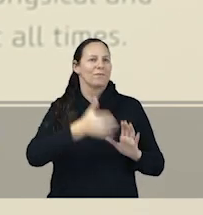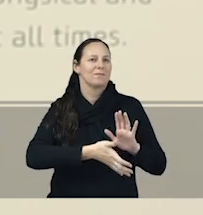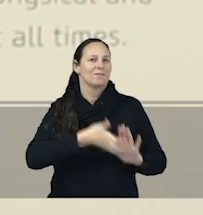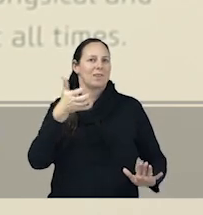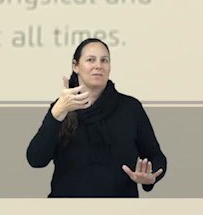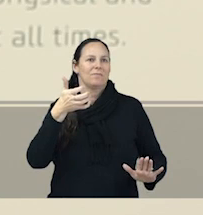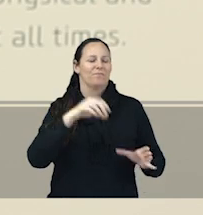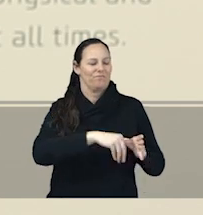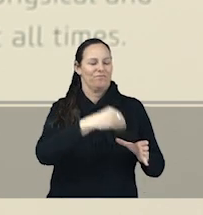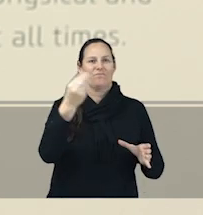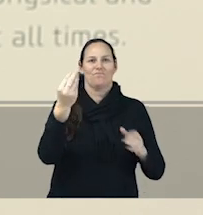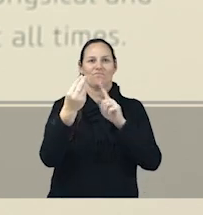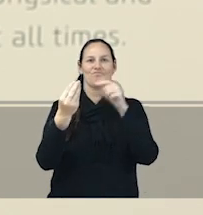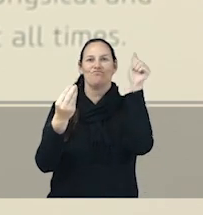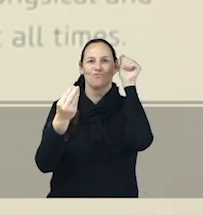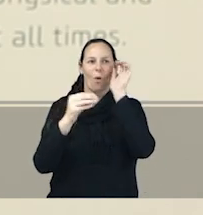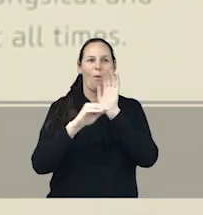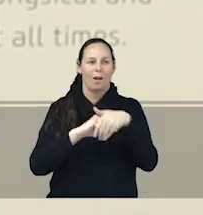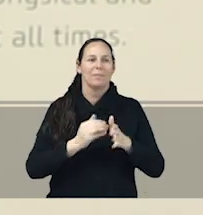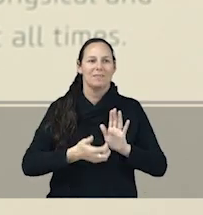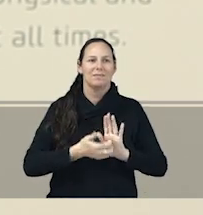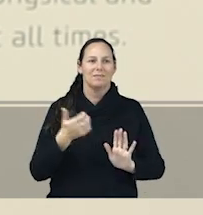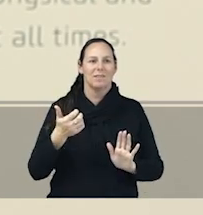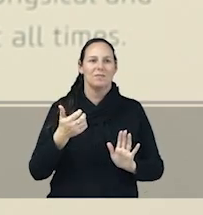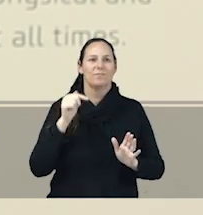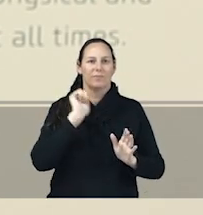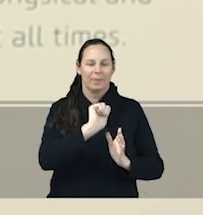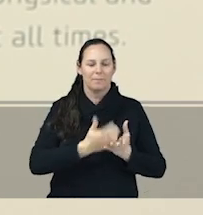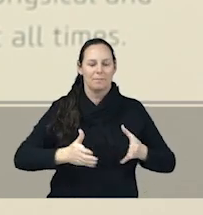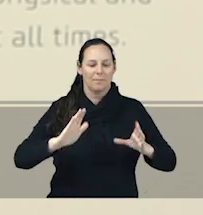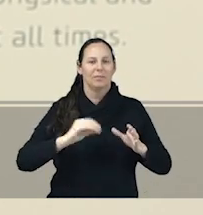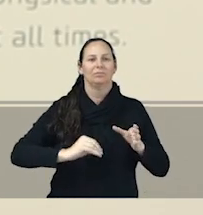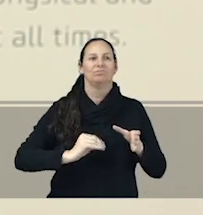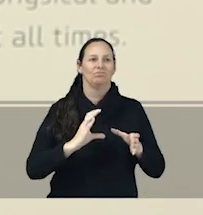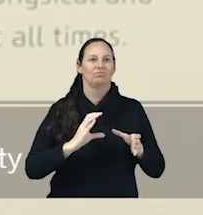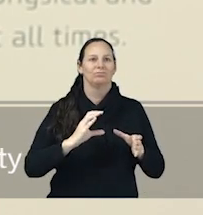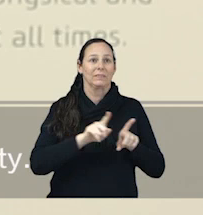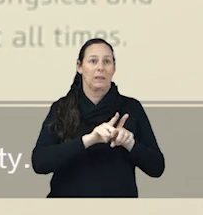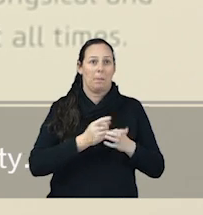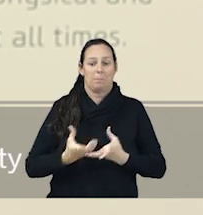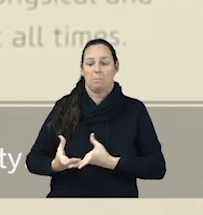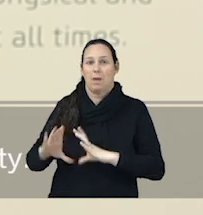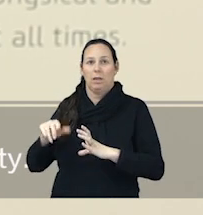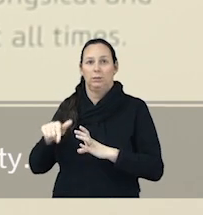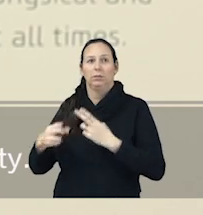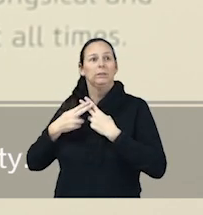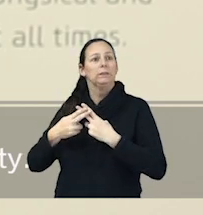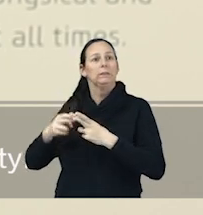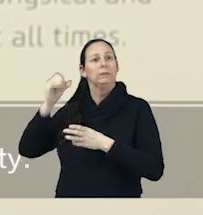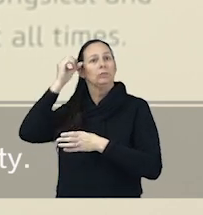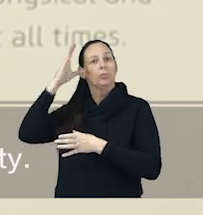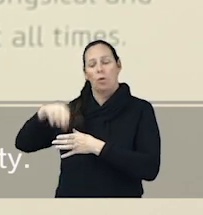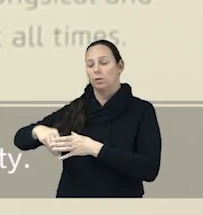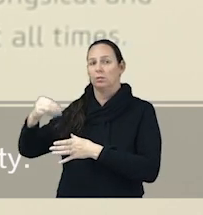has a basket of knowledge on stealing and everything that child knows on stealing is held in that basket of knowledge. That same child has a basket